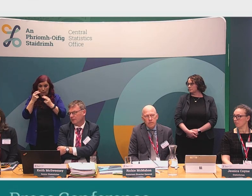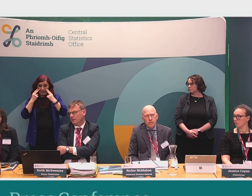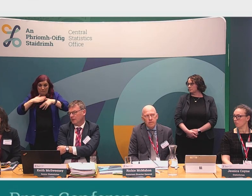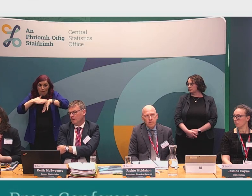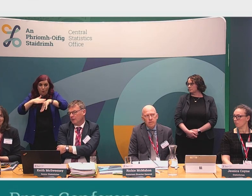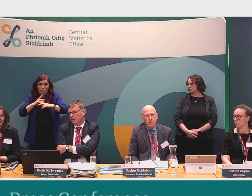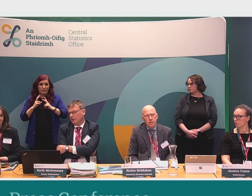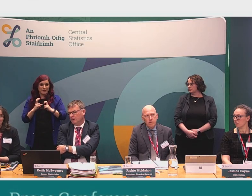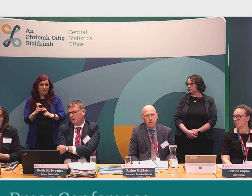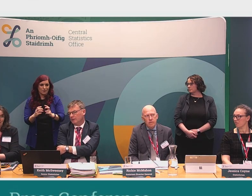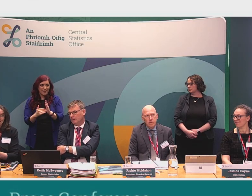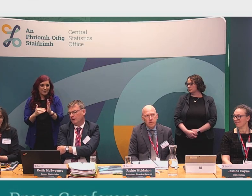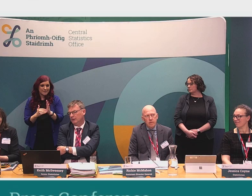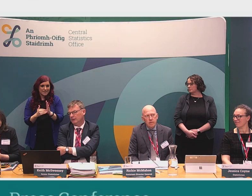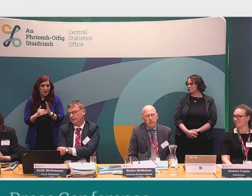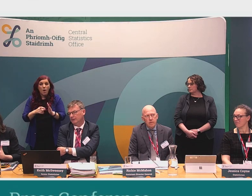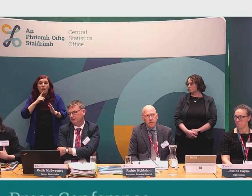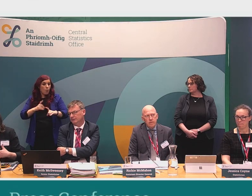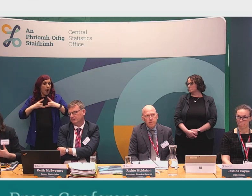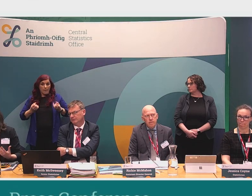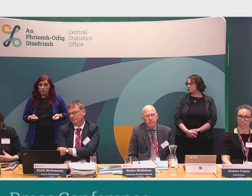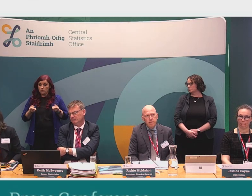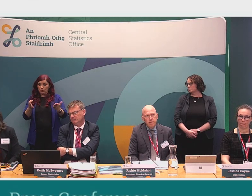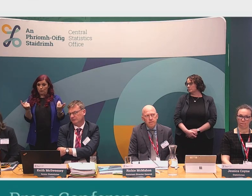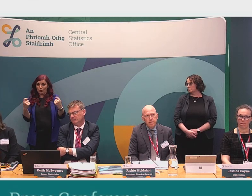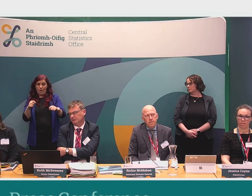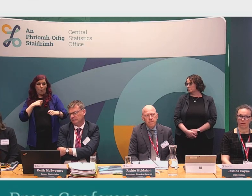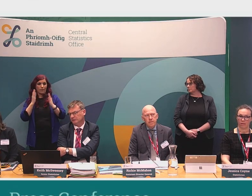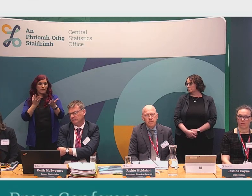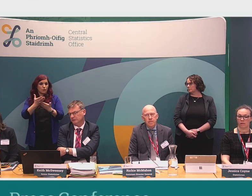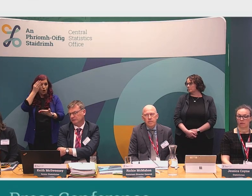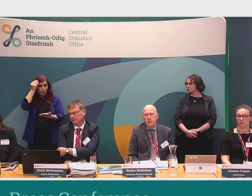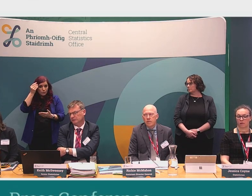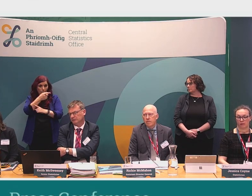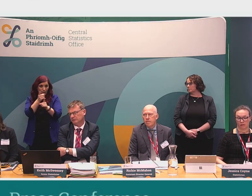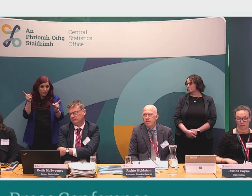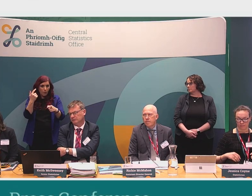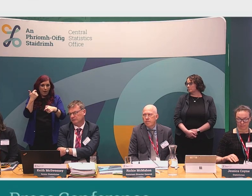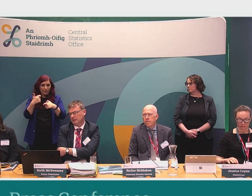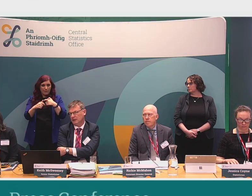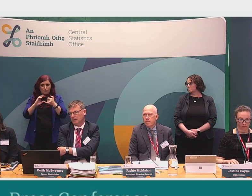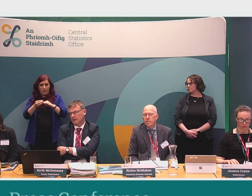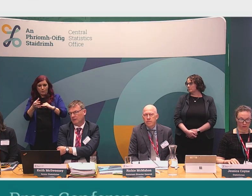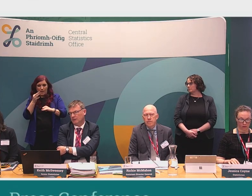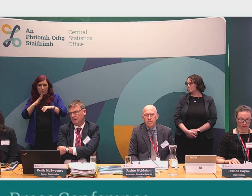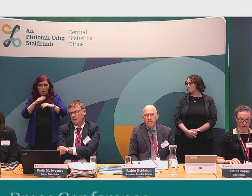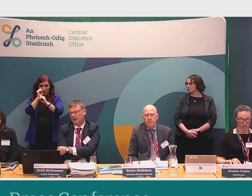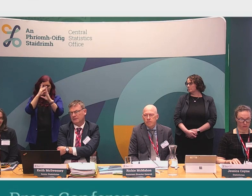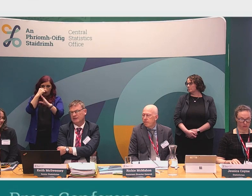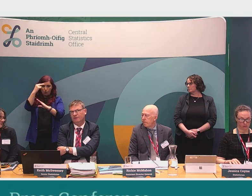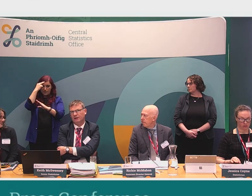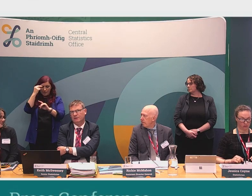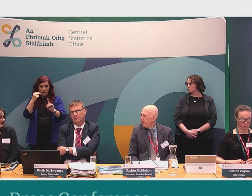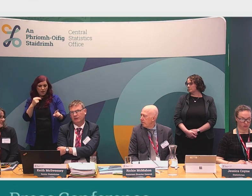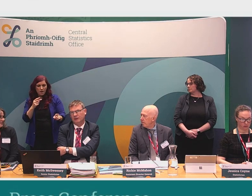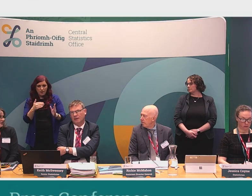are more than happy to share what we've learned on this journey with you and to try and build better research as we move forward. Yeah, it's definitely